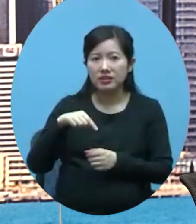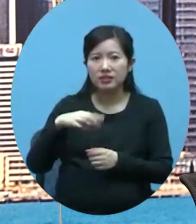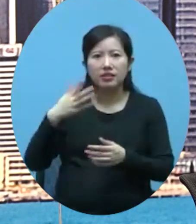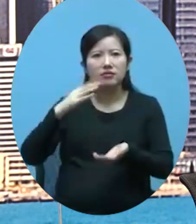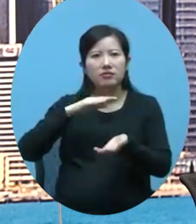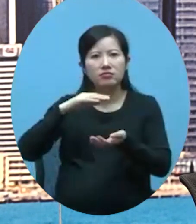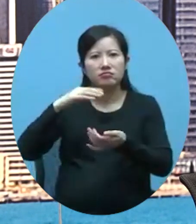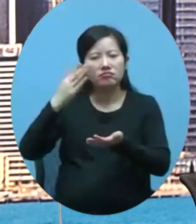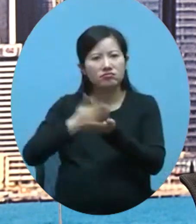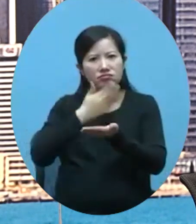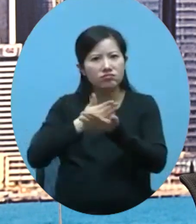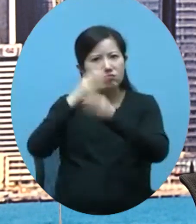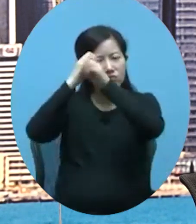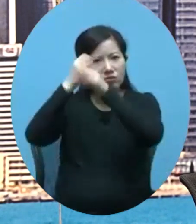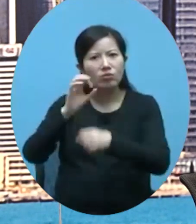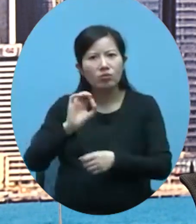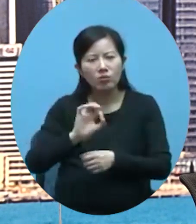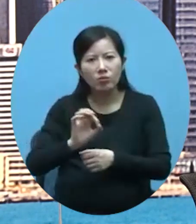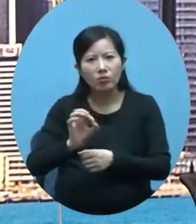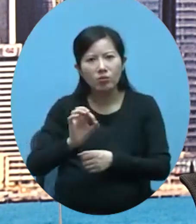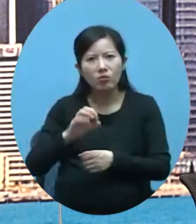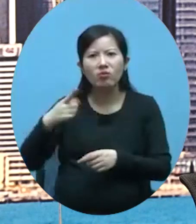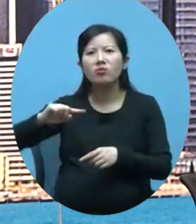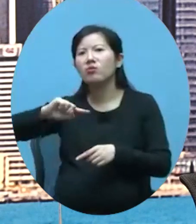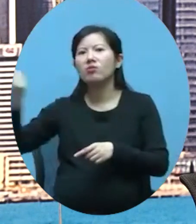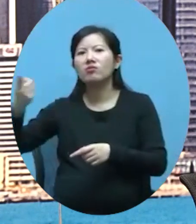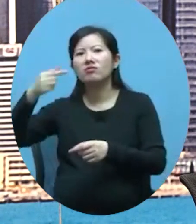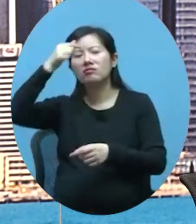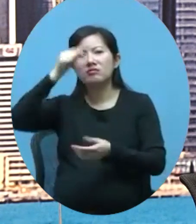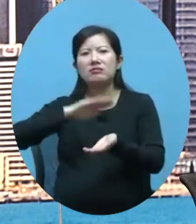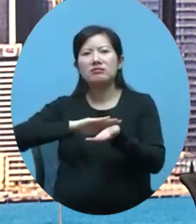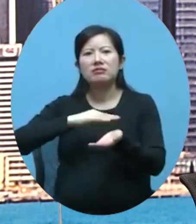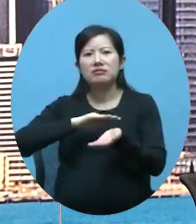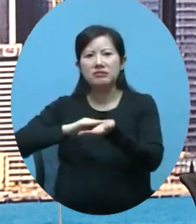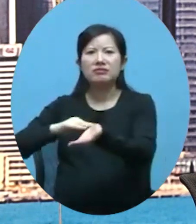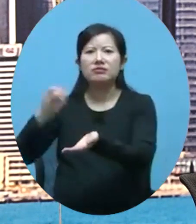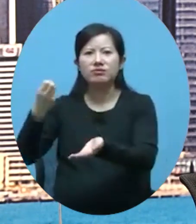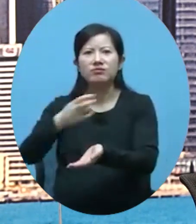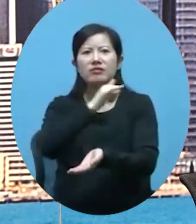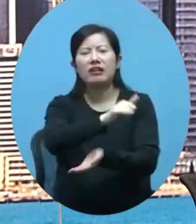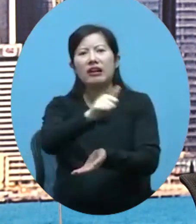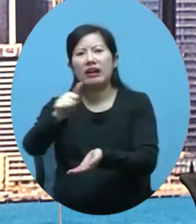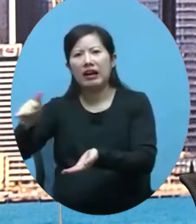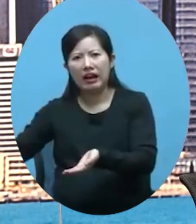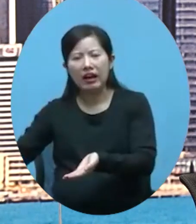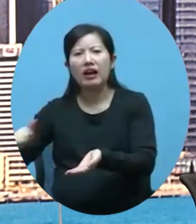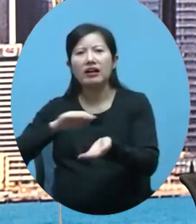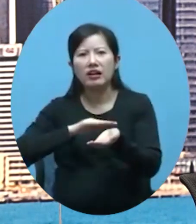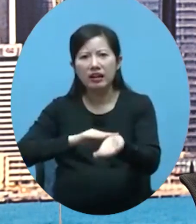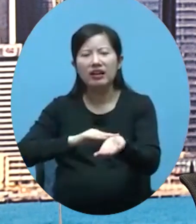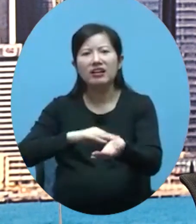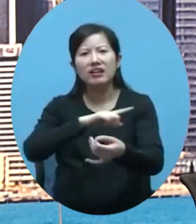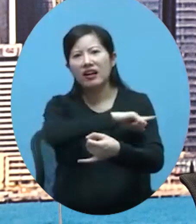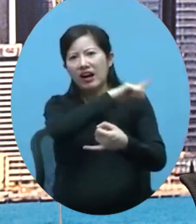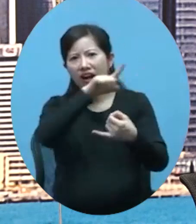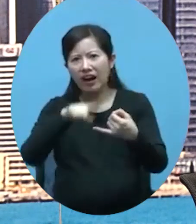see the other doctors and again and again before the patient can be diagnosed to have the coronavirus